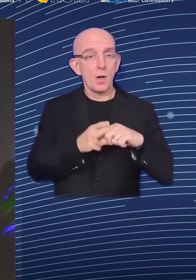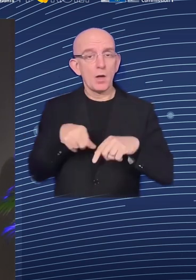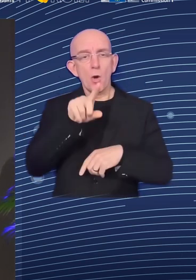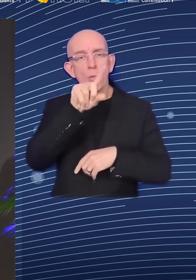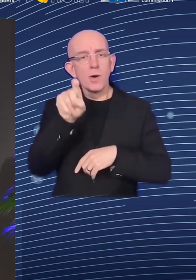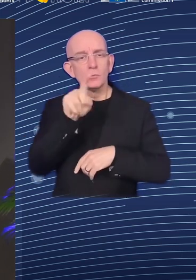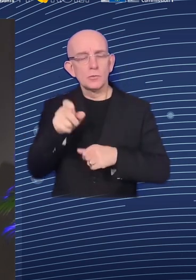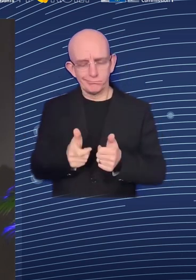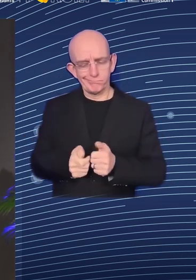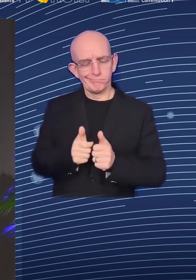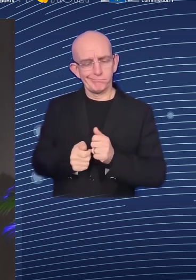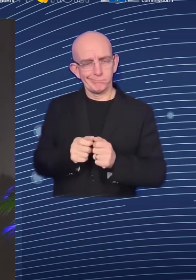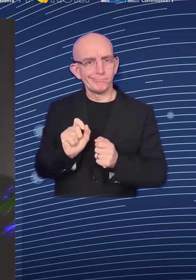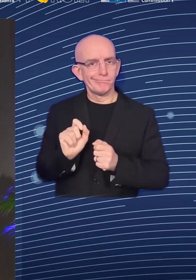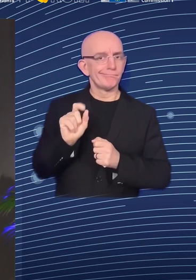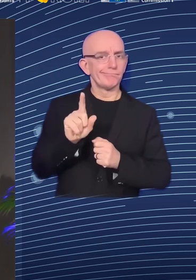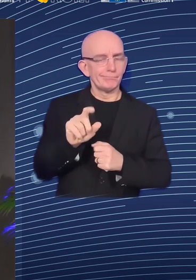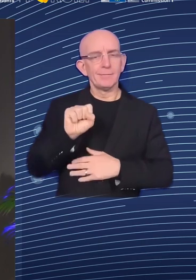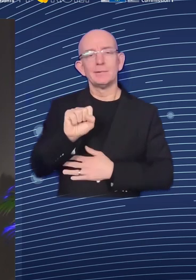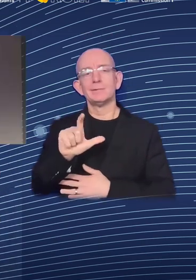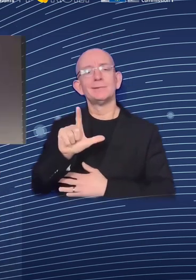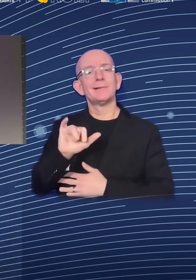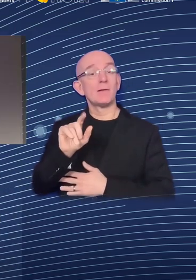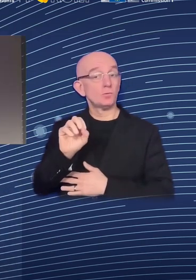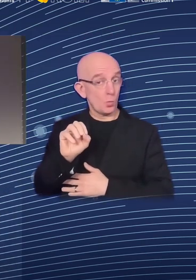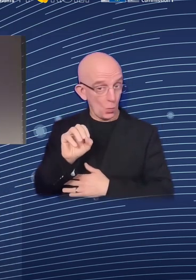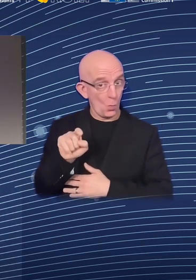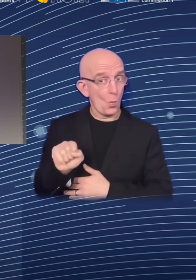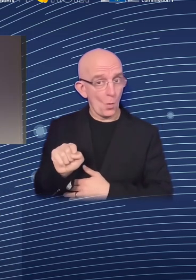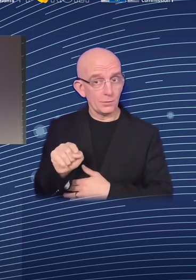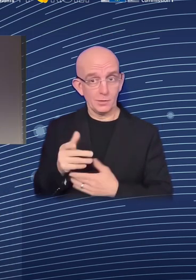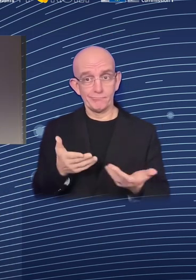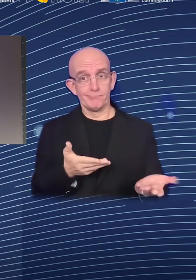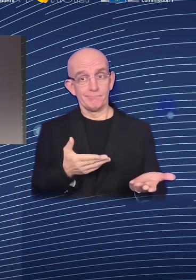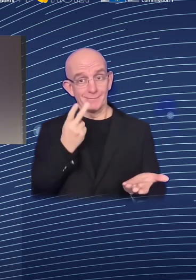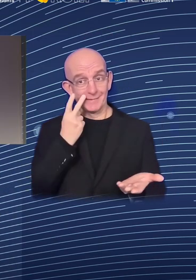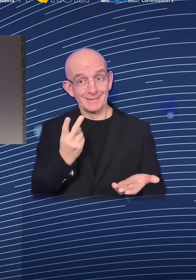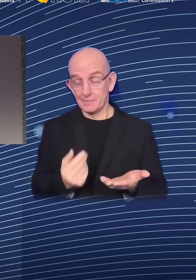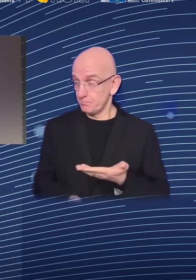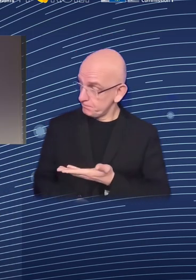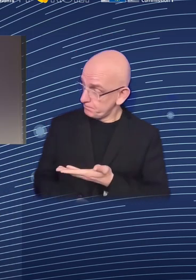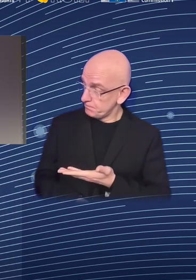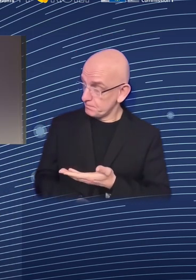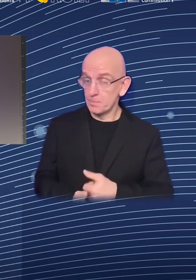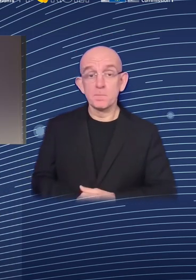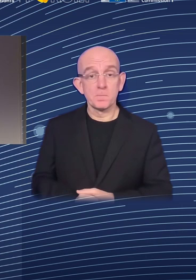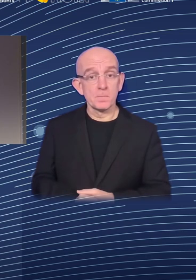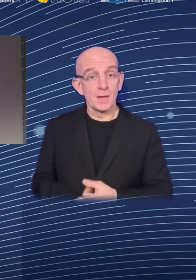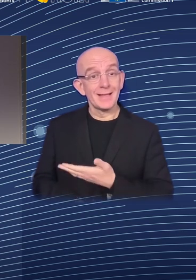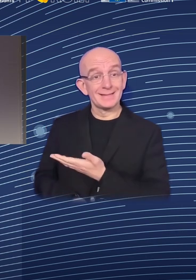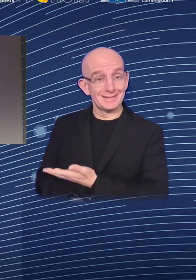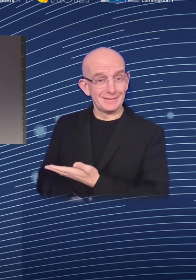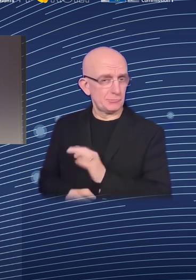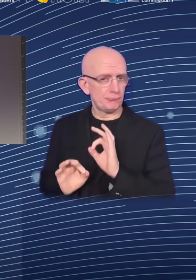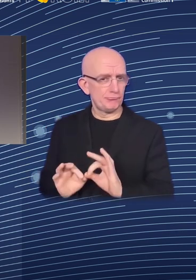the hashtag that we're using for the event, which is EESRF, which is the same hashtag that's being used online